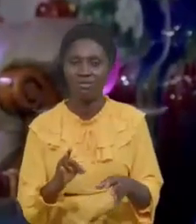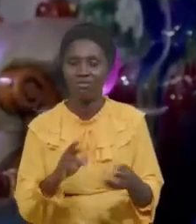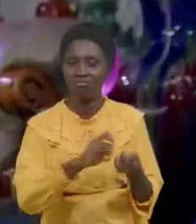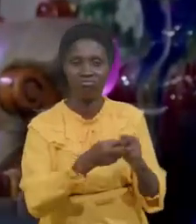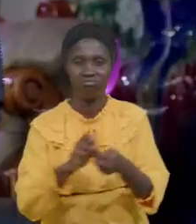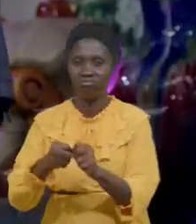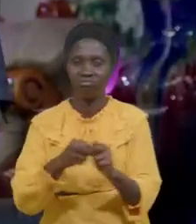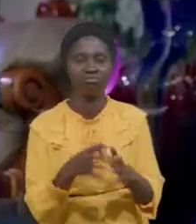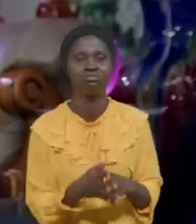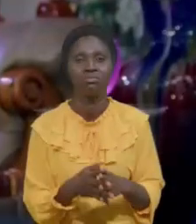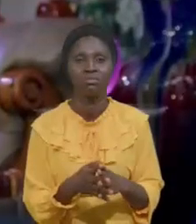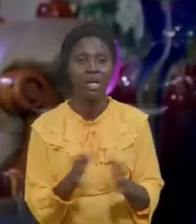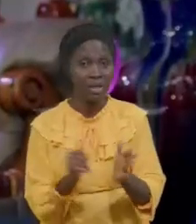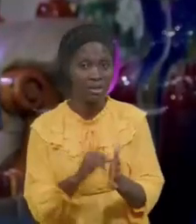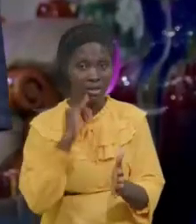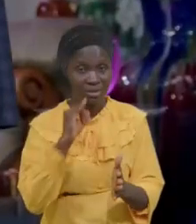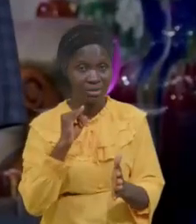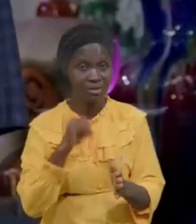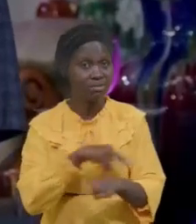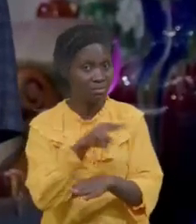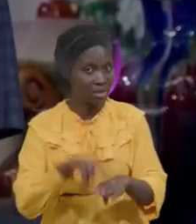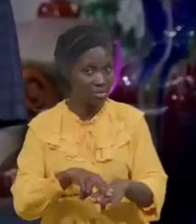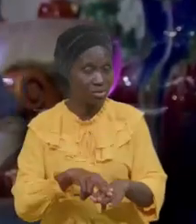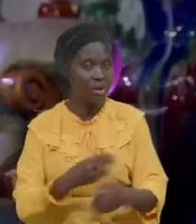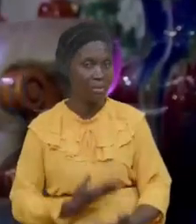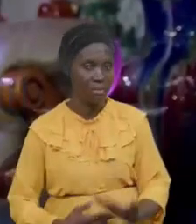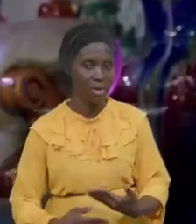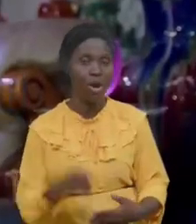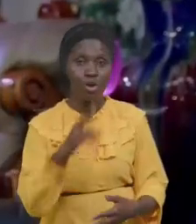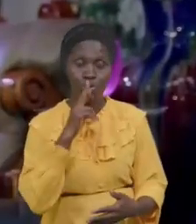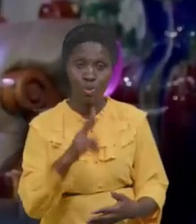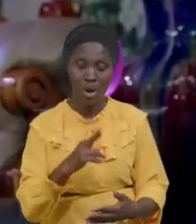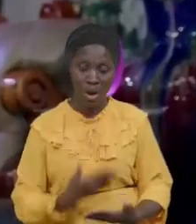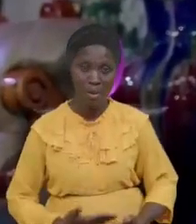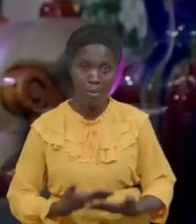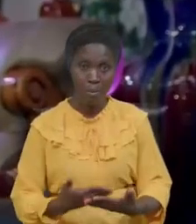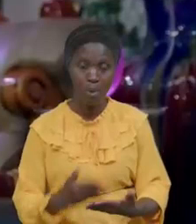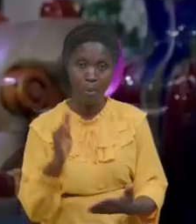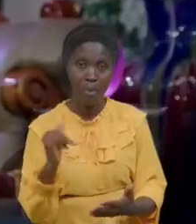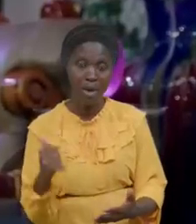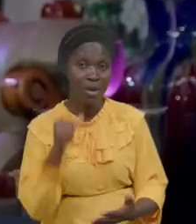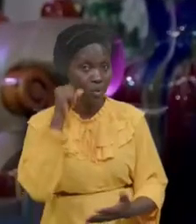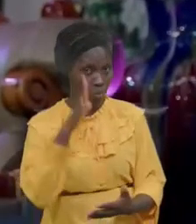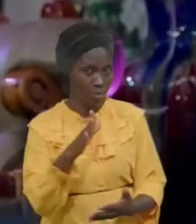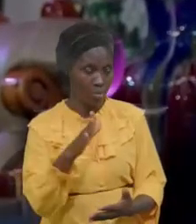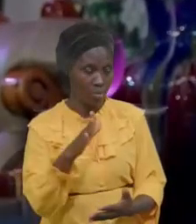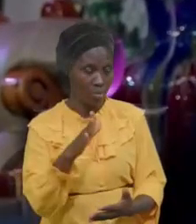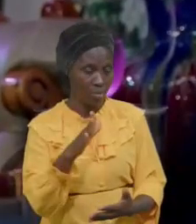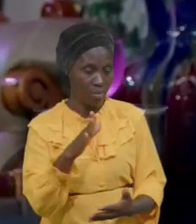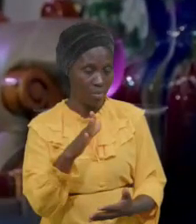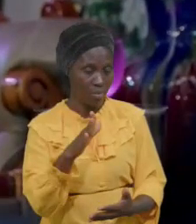birth. You're born by woman, of course. A man or woman,